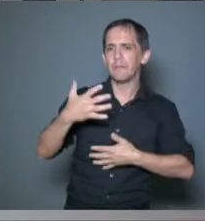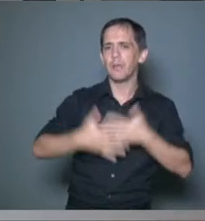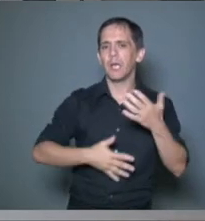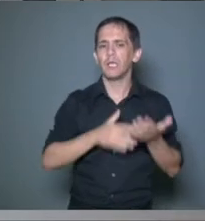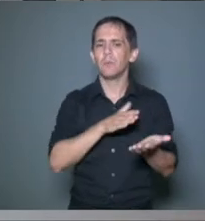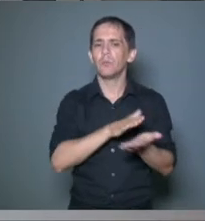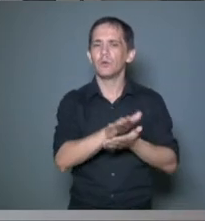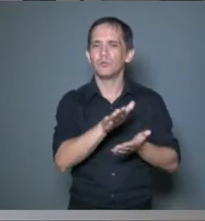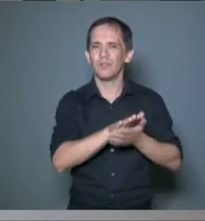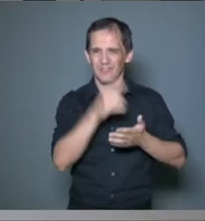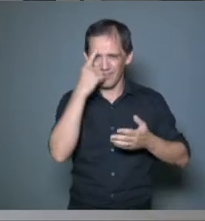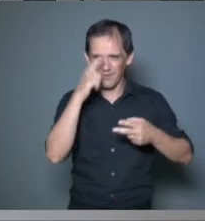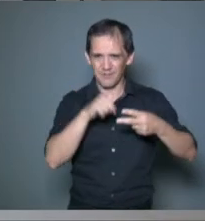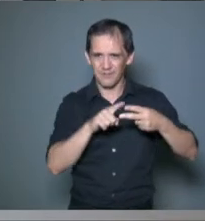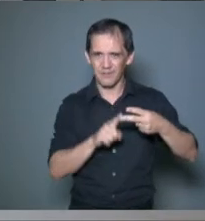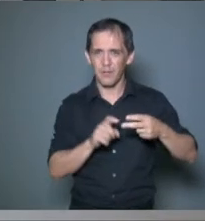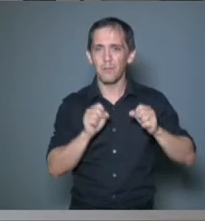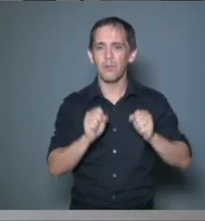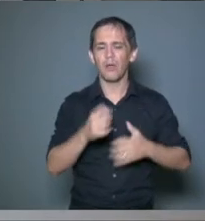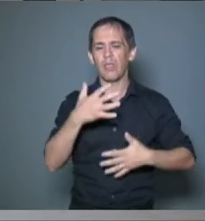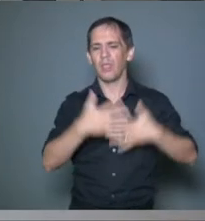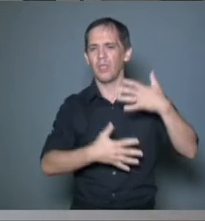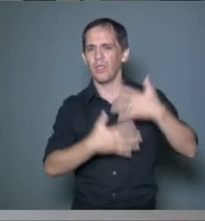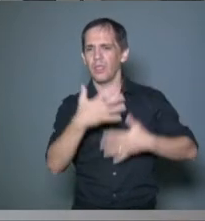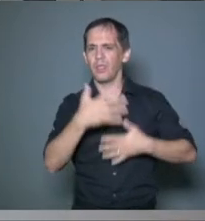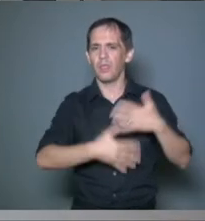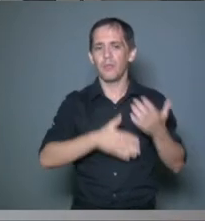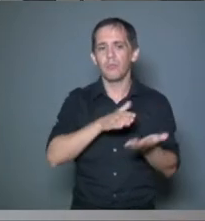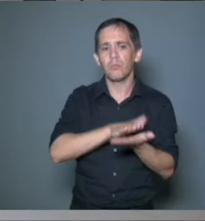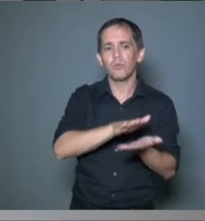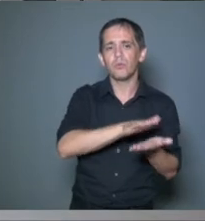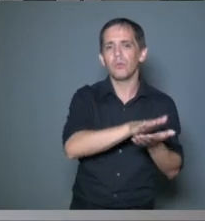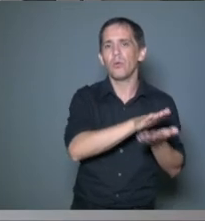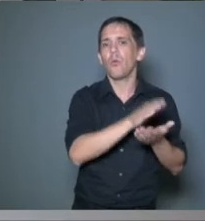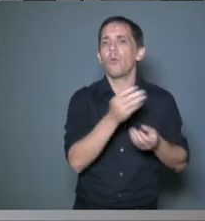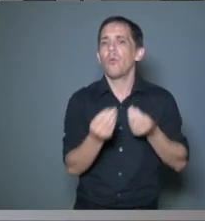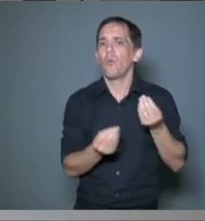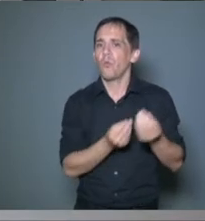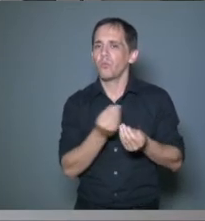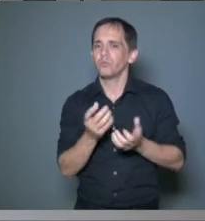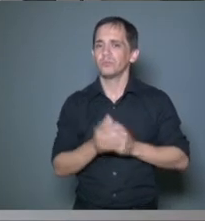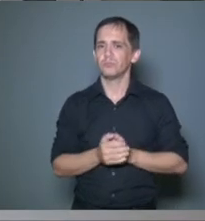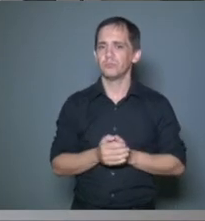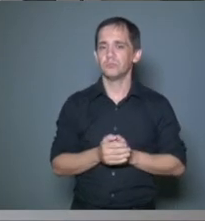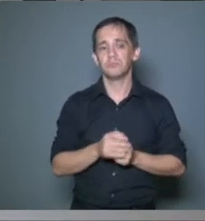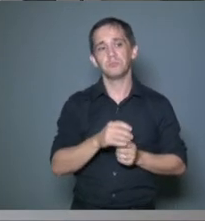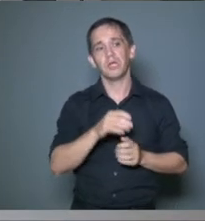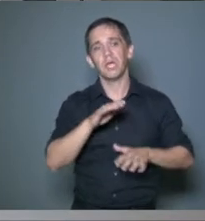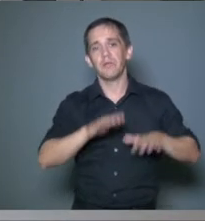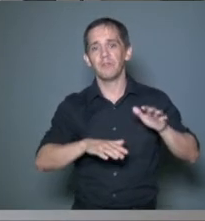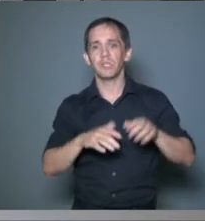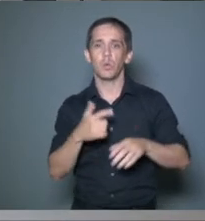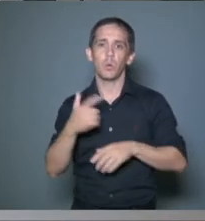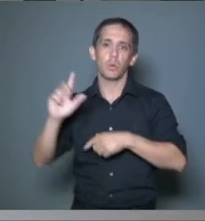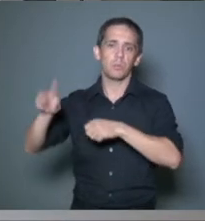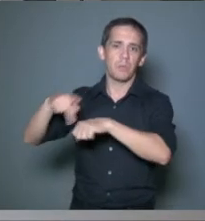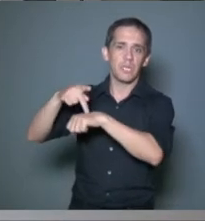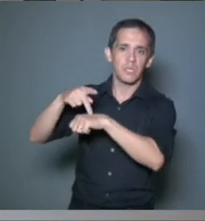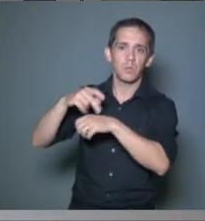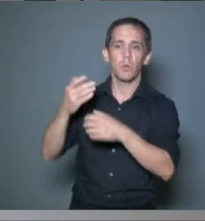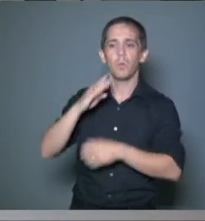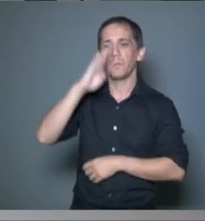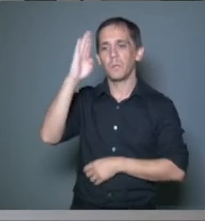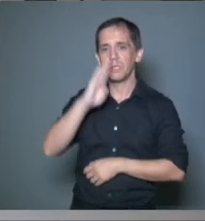do you see any impact this may have on yield? Perhaps not for SLC, but on